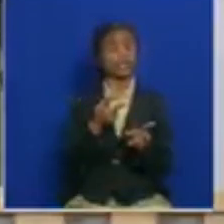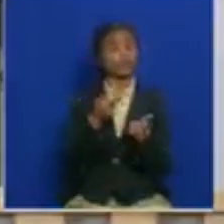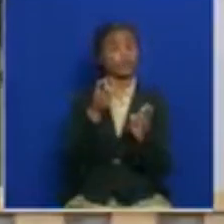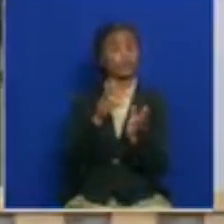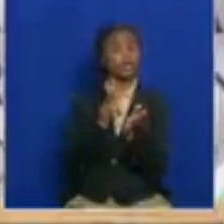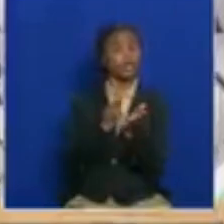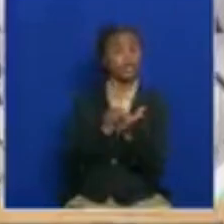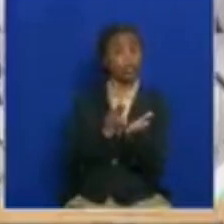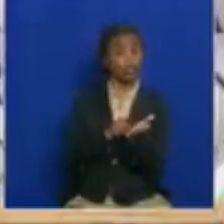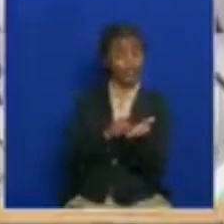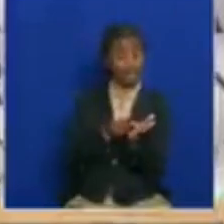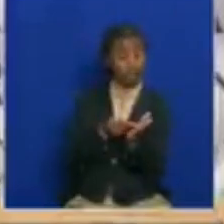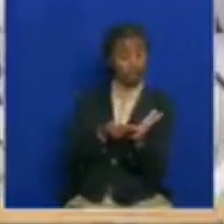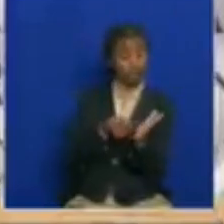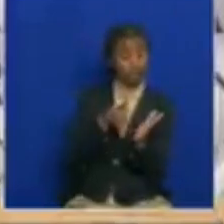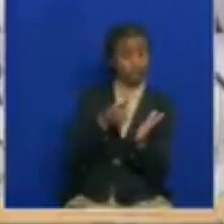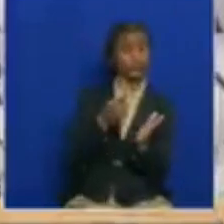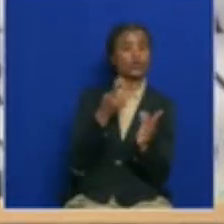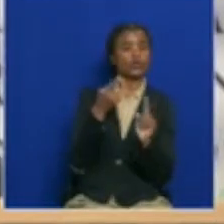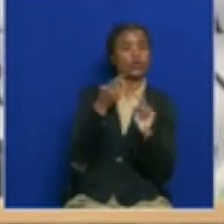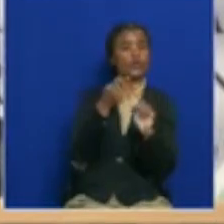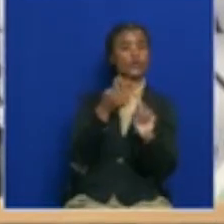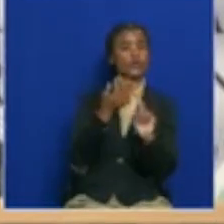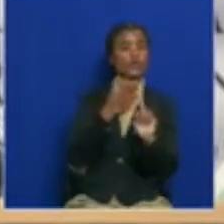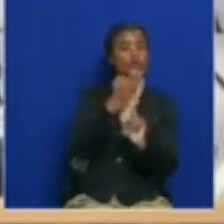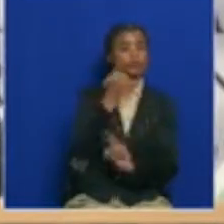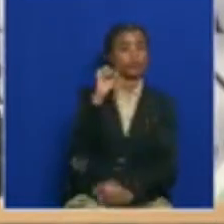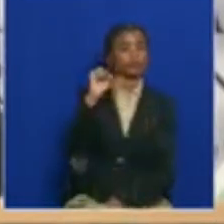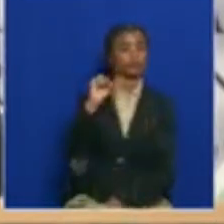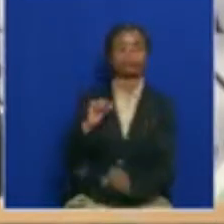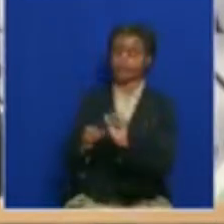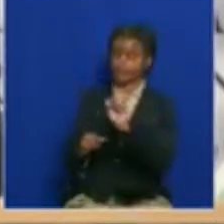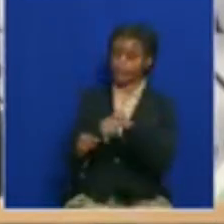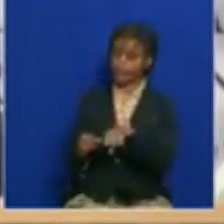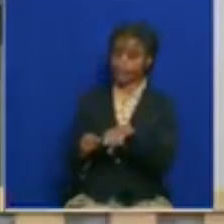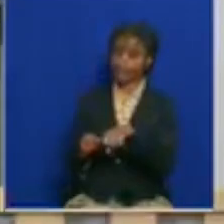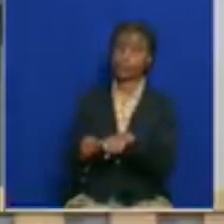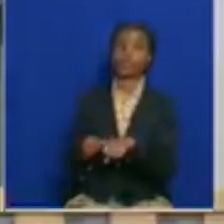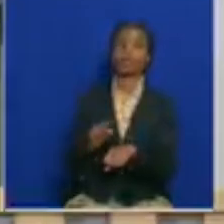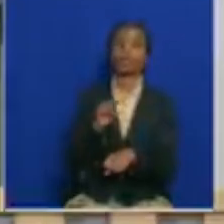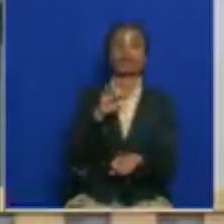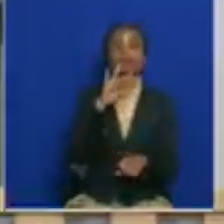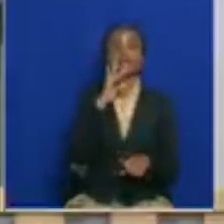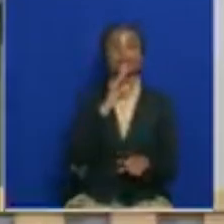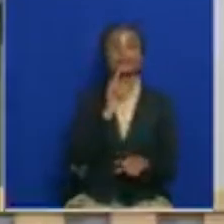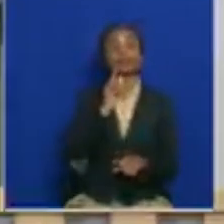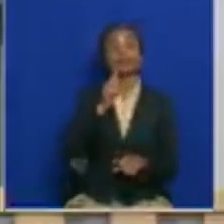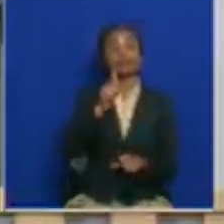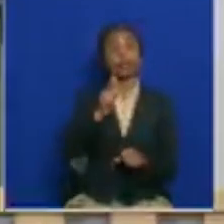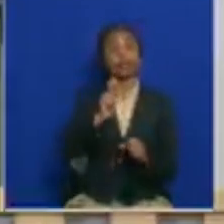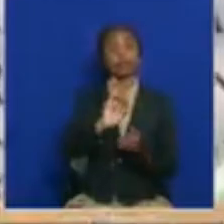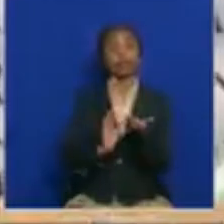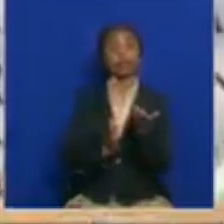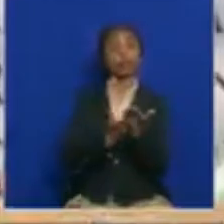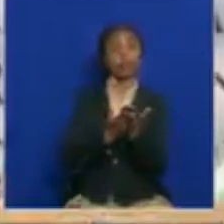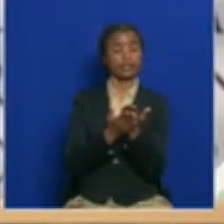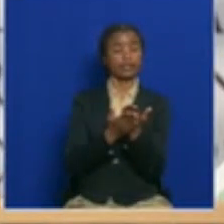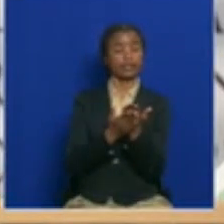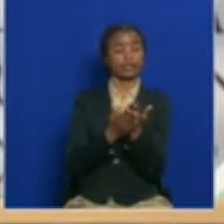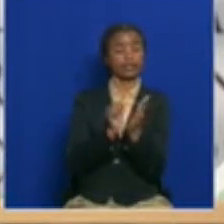you. And that will become apparent when you submit your supplementary statement.